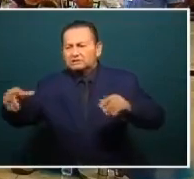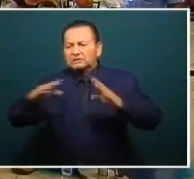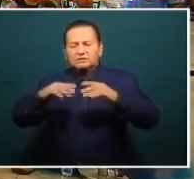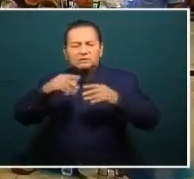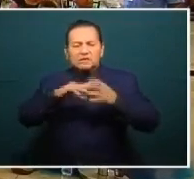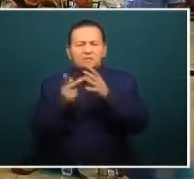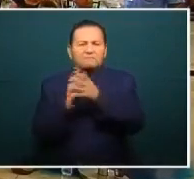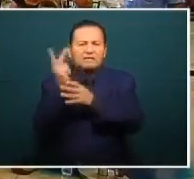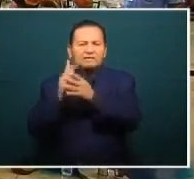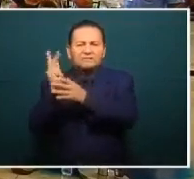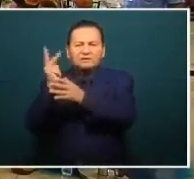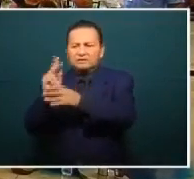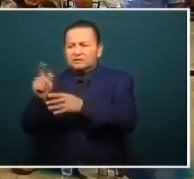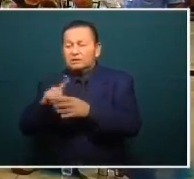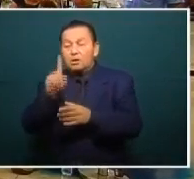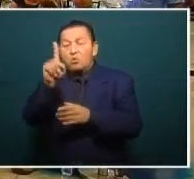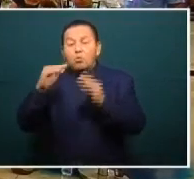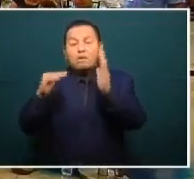with